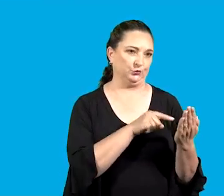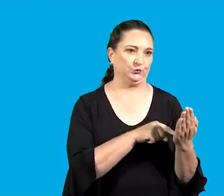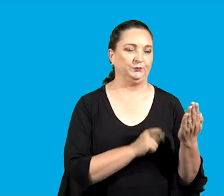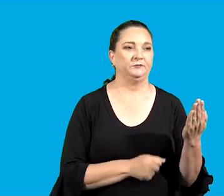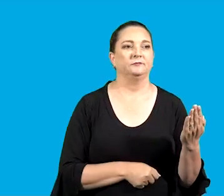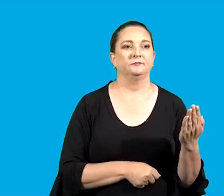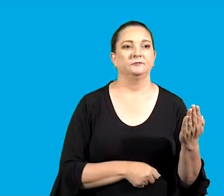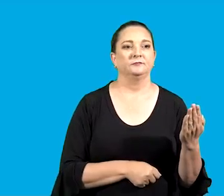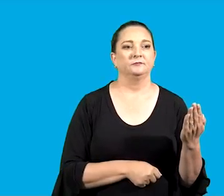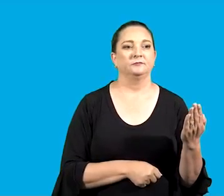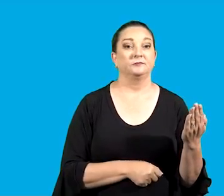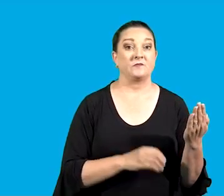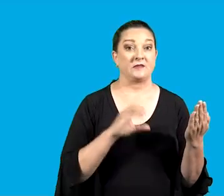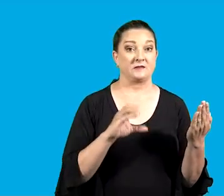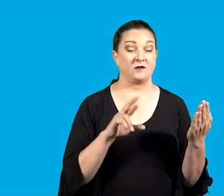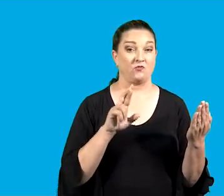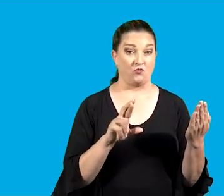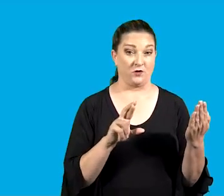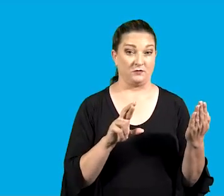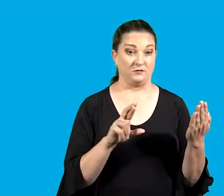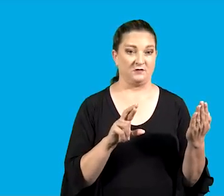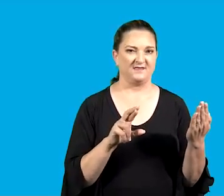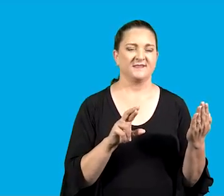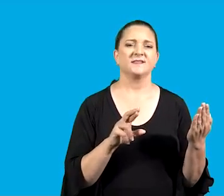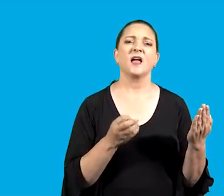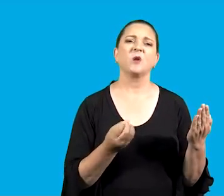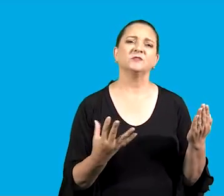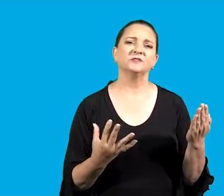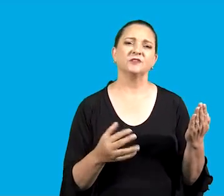and then we'll say, the credit sales is